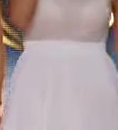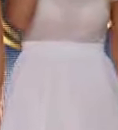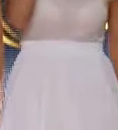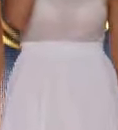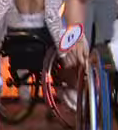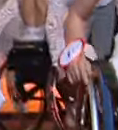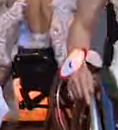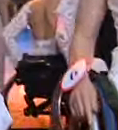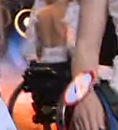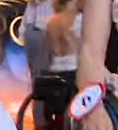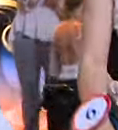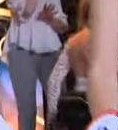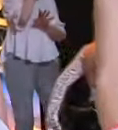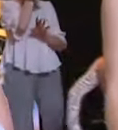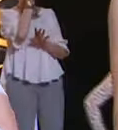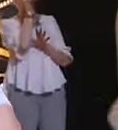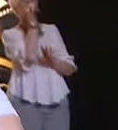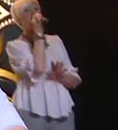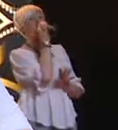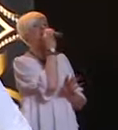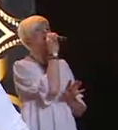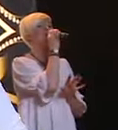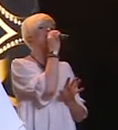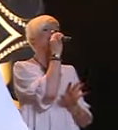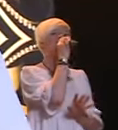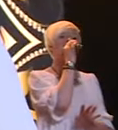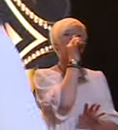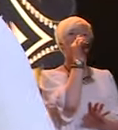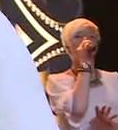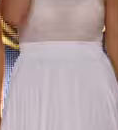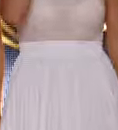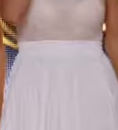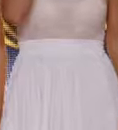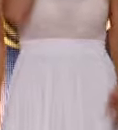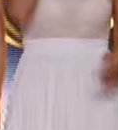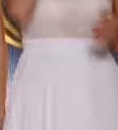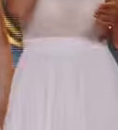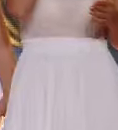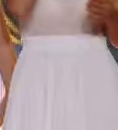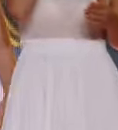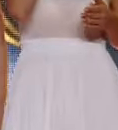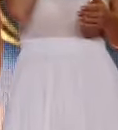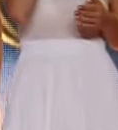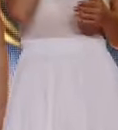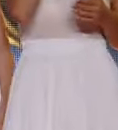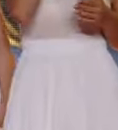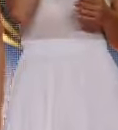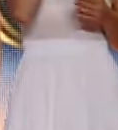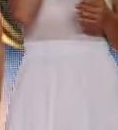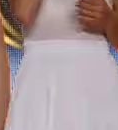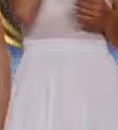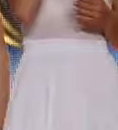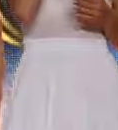Now this mountain I must climb, It's like a world upon my